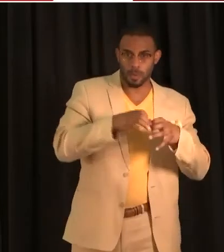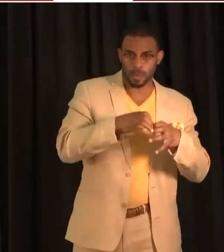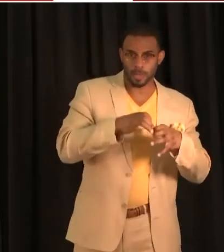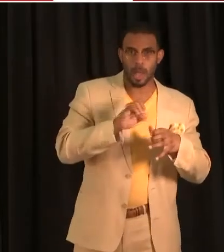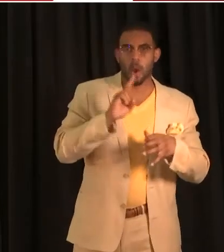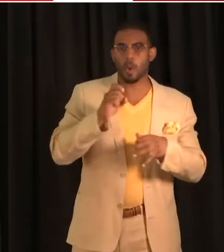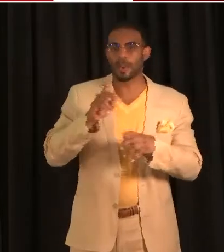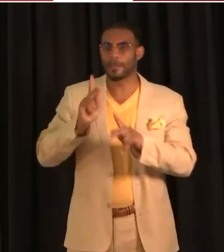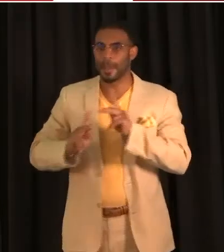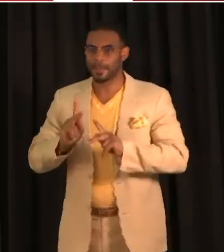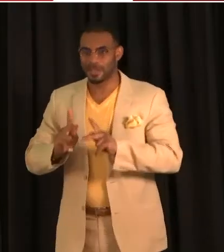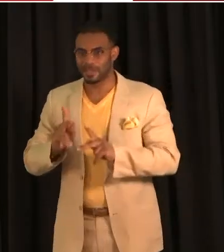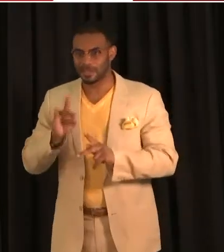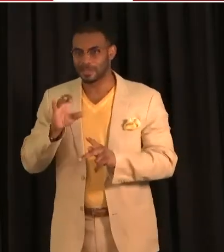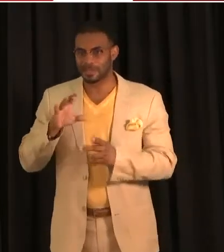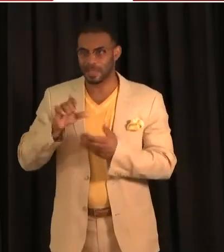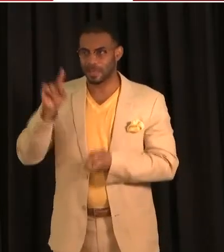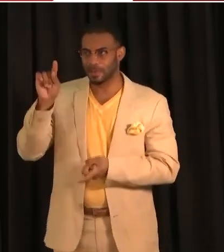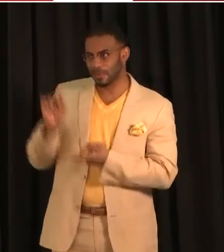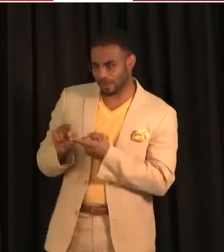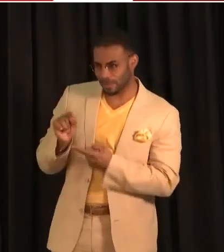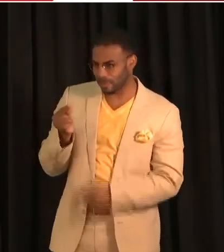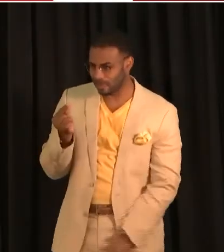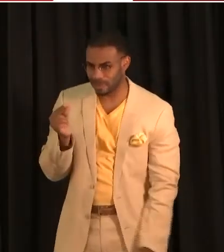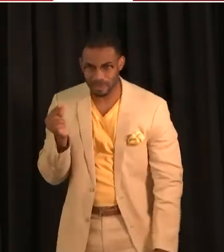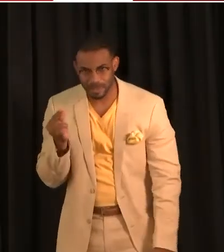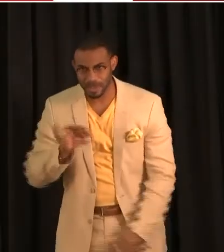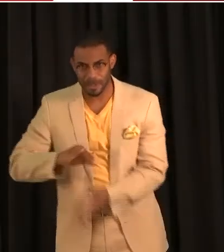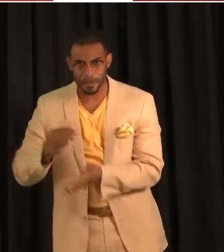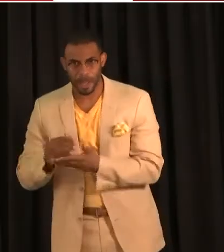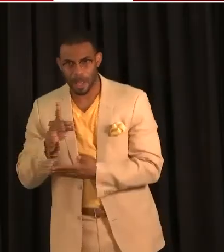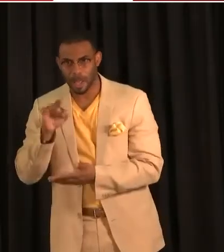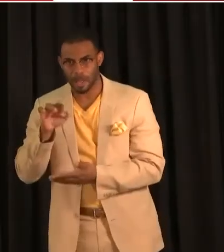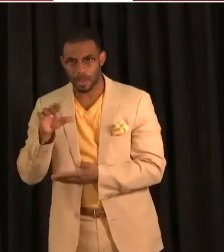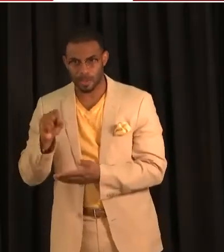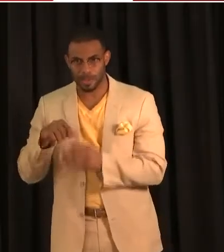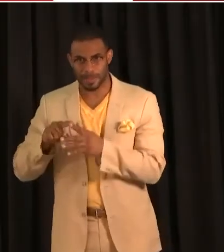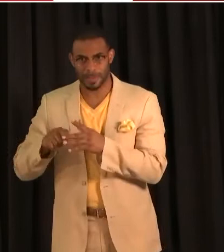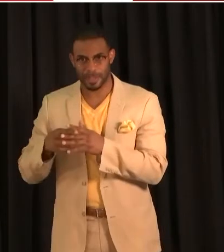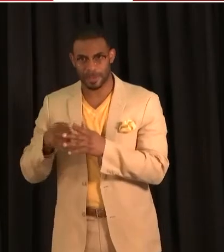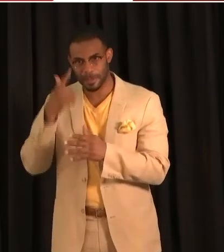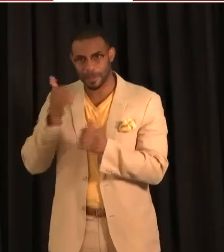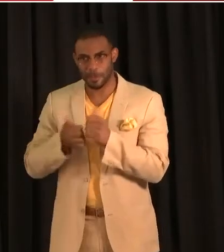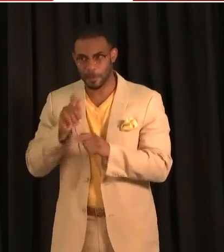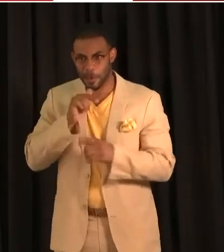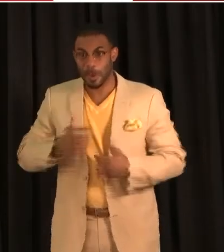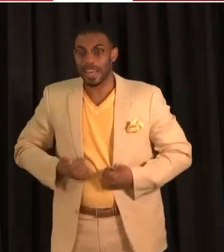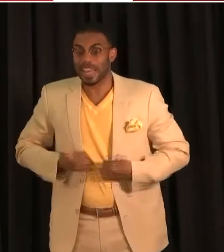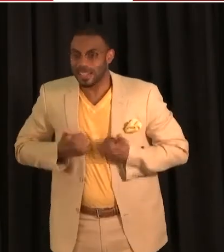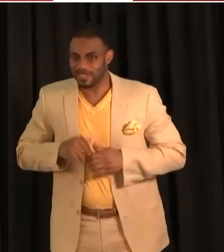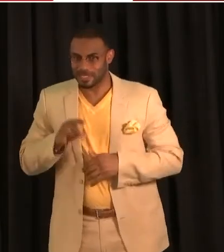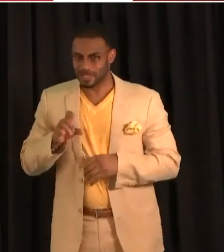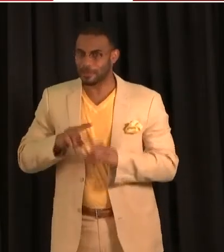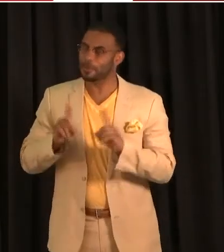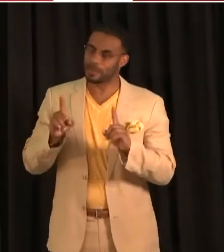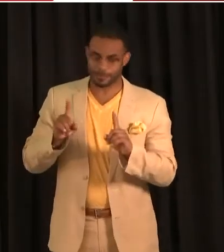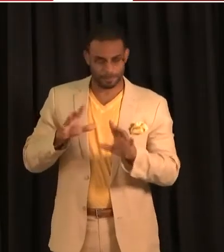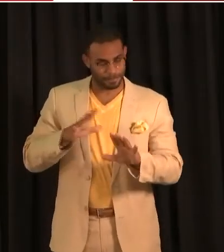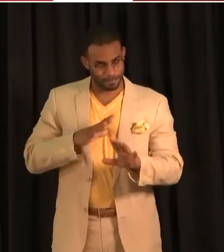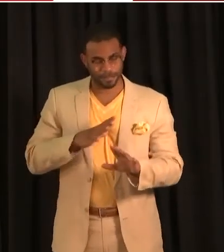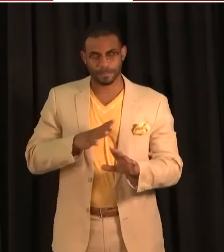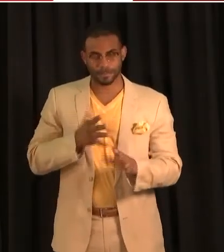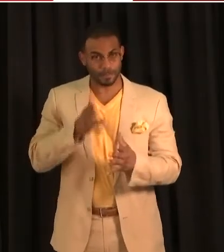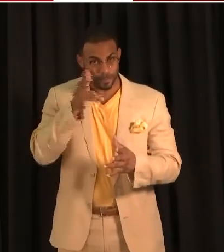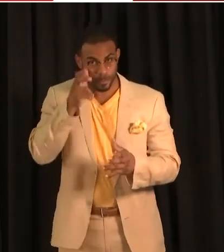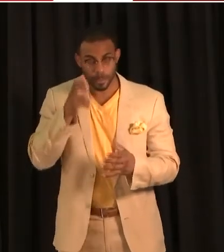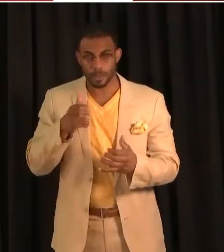population. So the district ended up getting a very, very small amount of doses in the beginning. However, as you might have